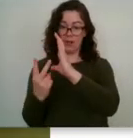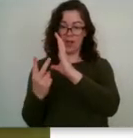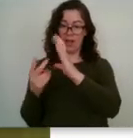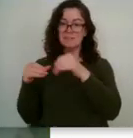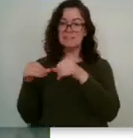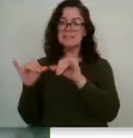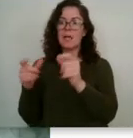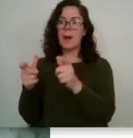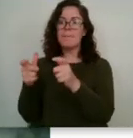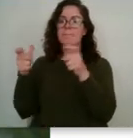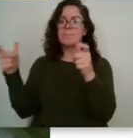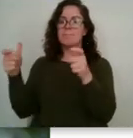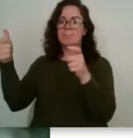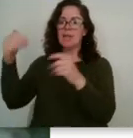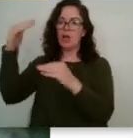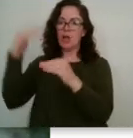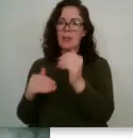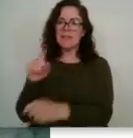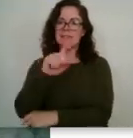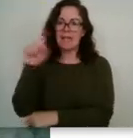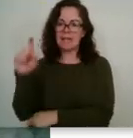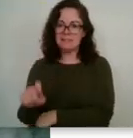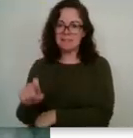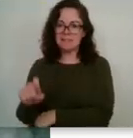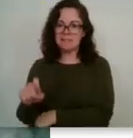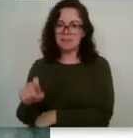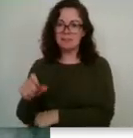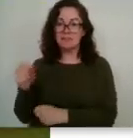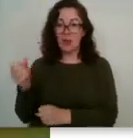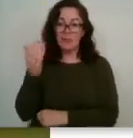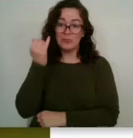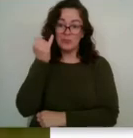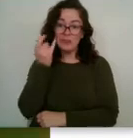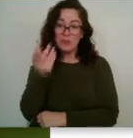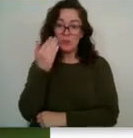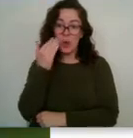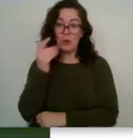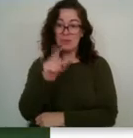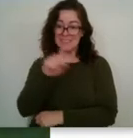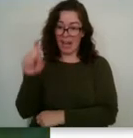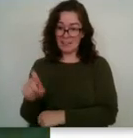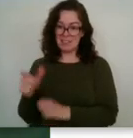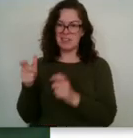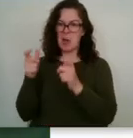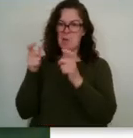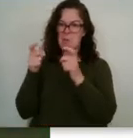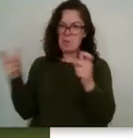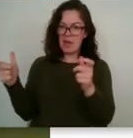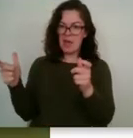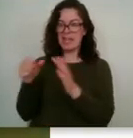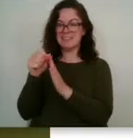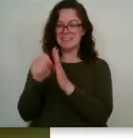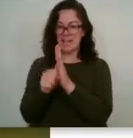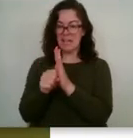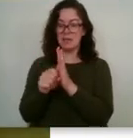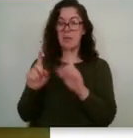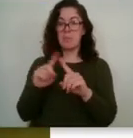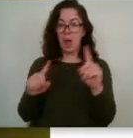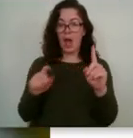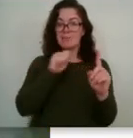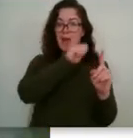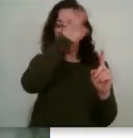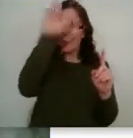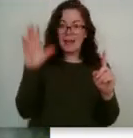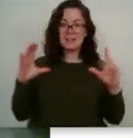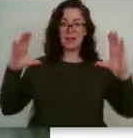This is the size, and if you know anything about the states, Texas is a really big state. So if you cut Alaska in half, this is still as big